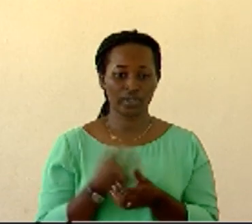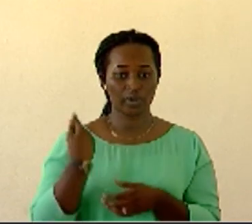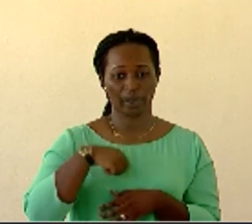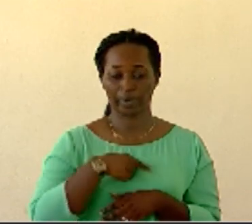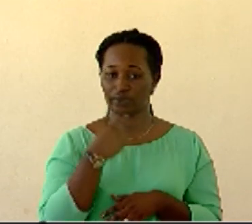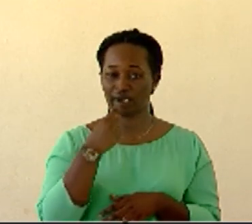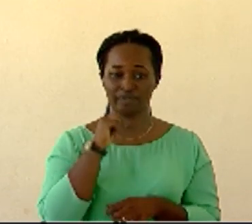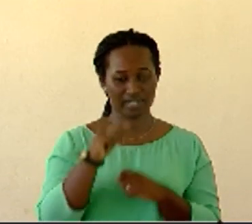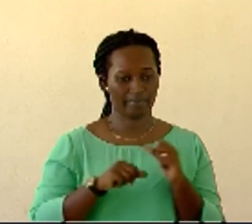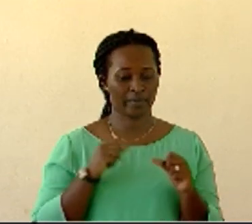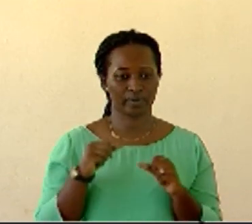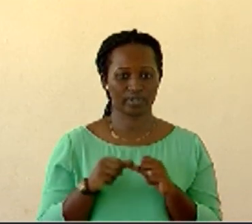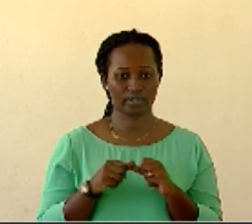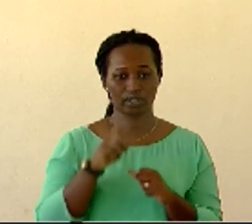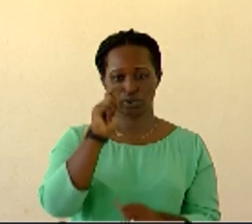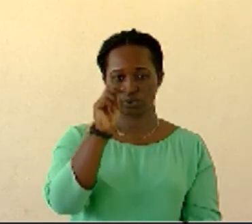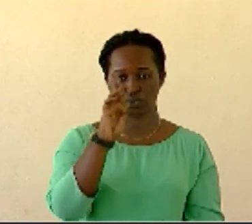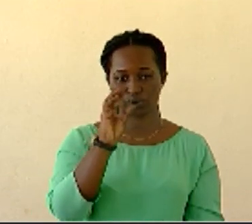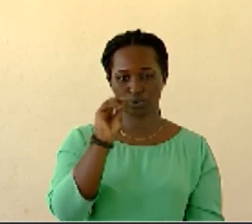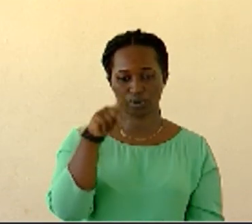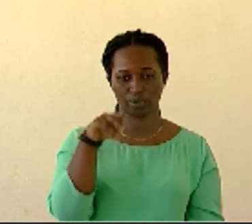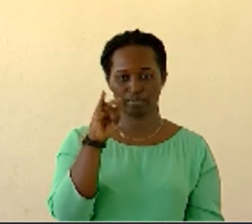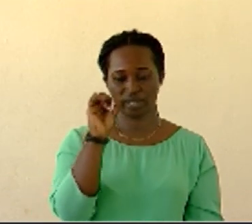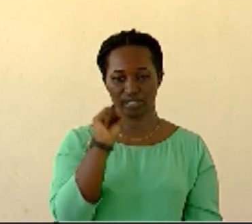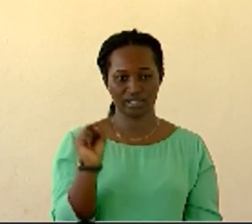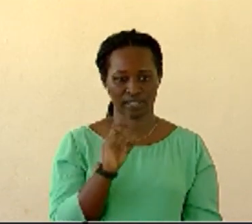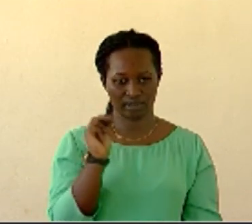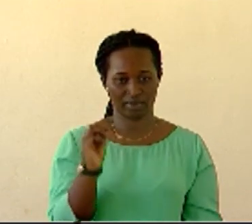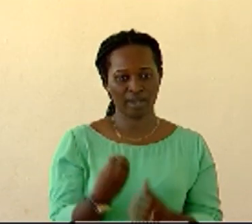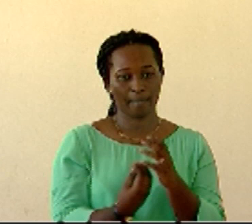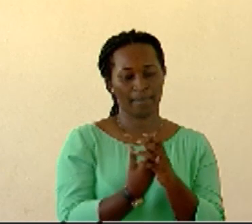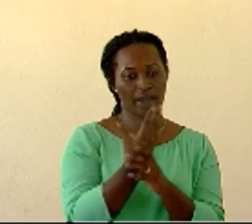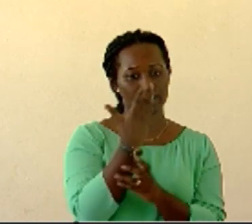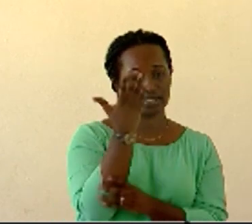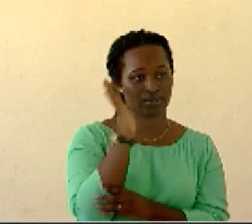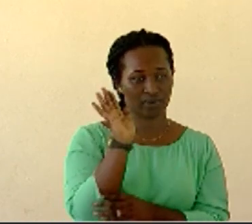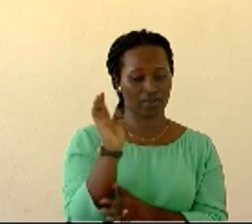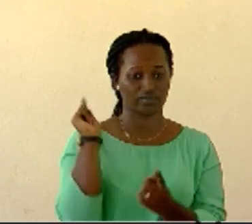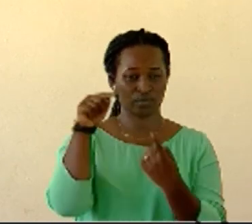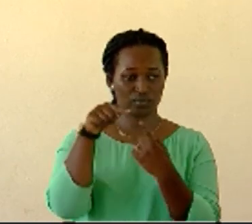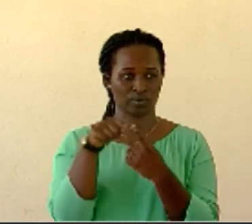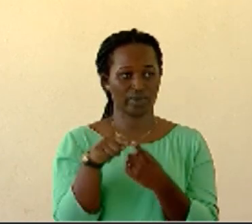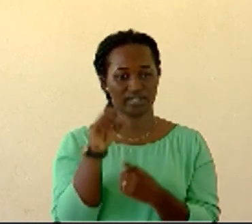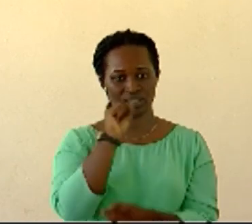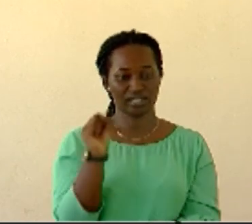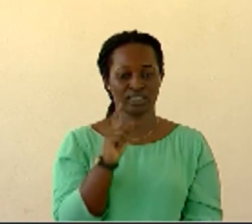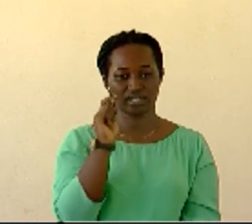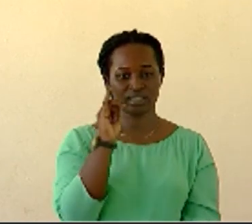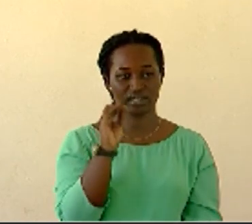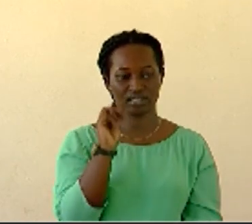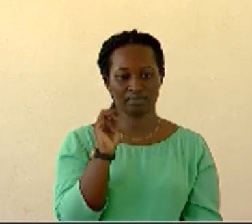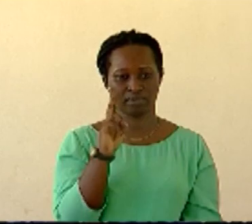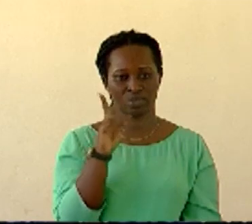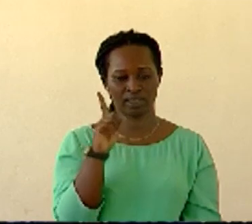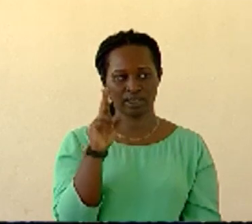talked about tropism, which is the plant's growth towards the stimulus. We have seen